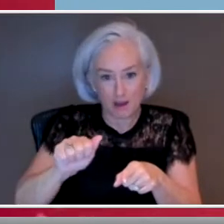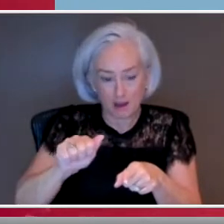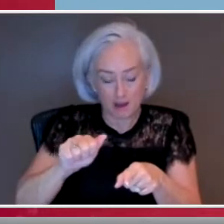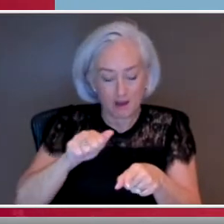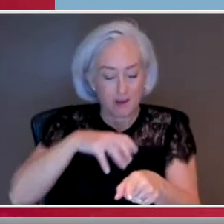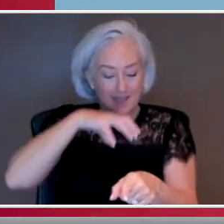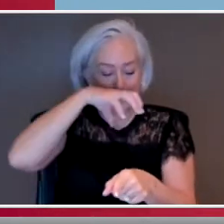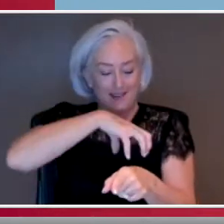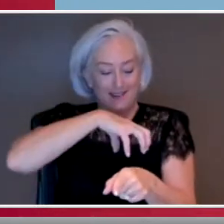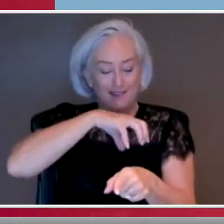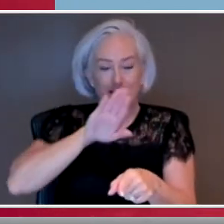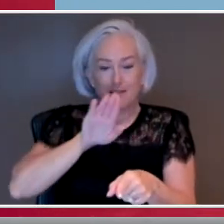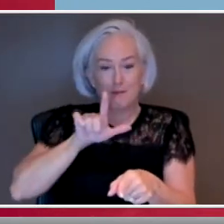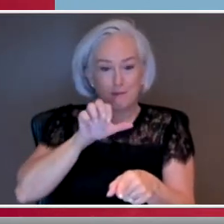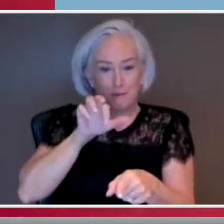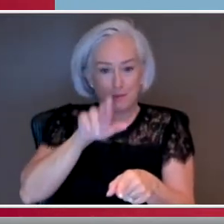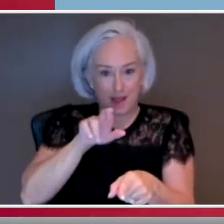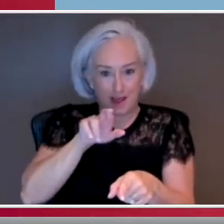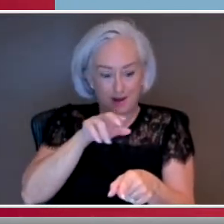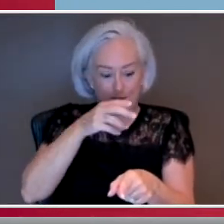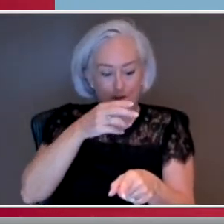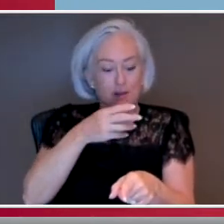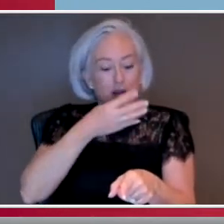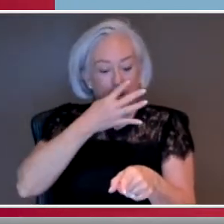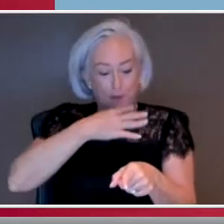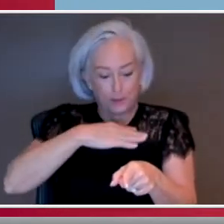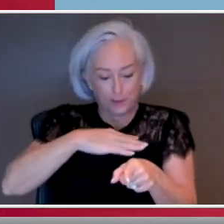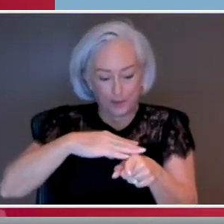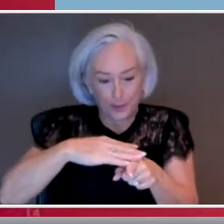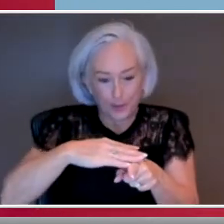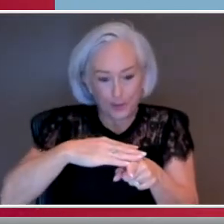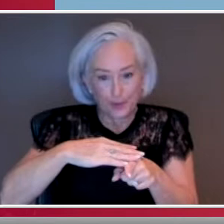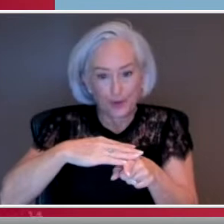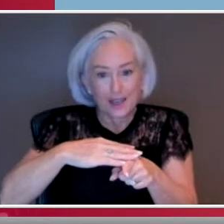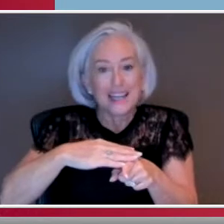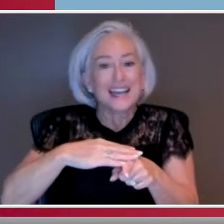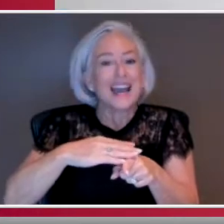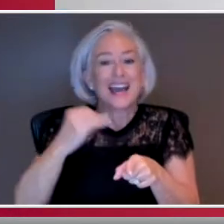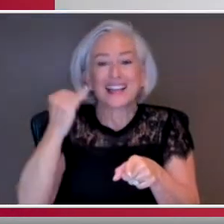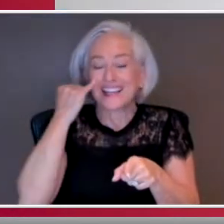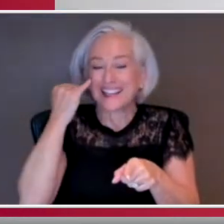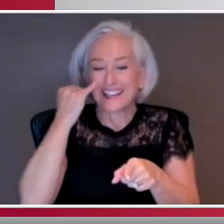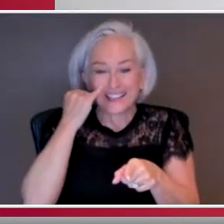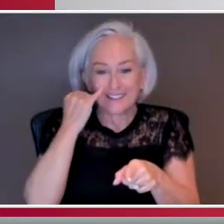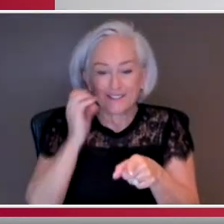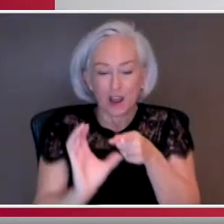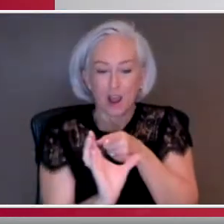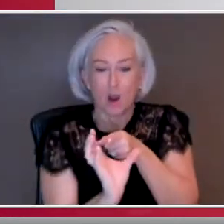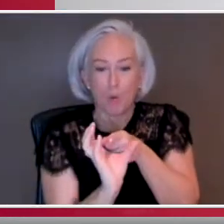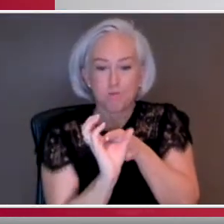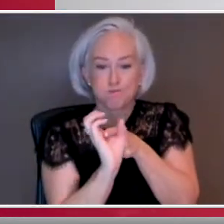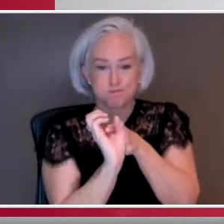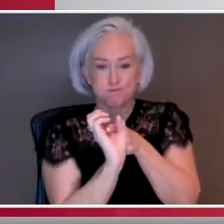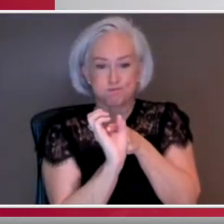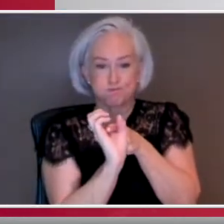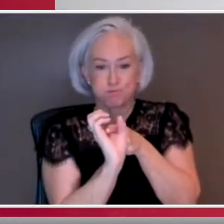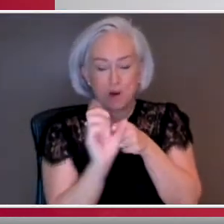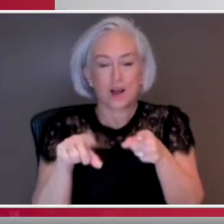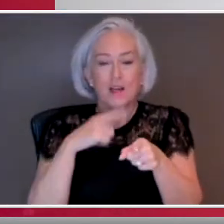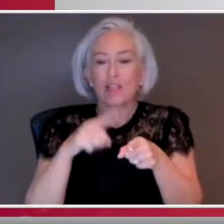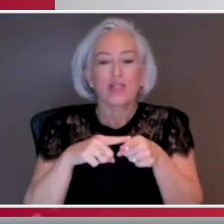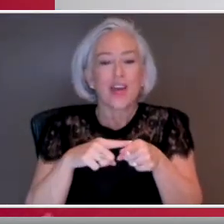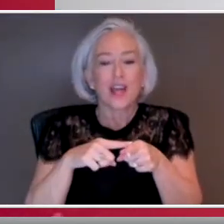when you urinate. And so it's like pinching the garden hose. So if you can reduce the size of the ball that's pinching the garden